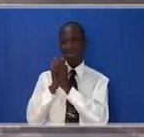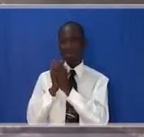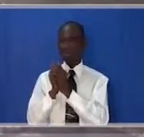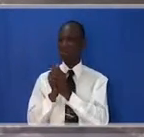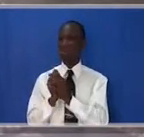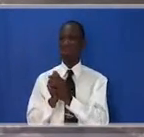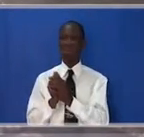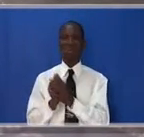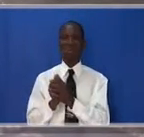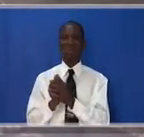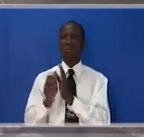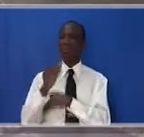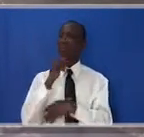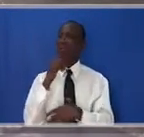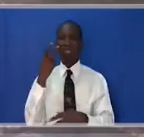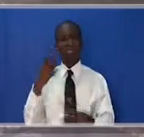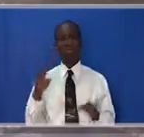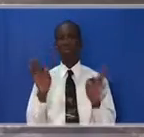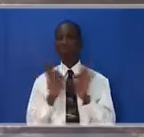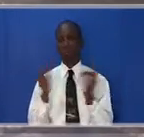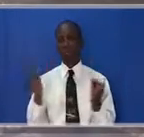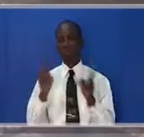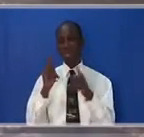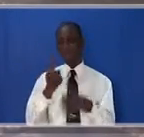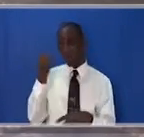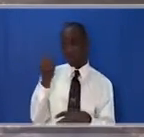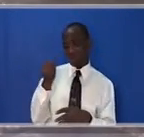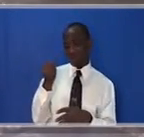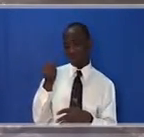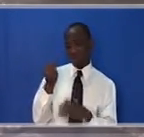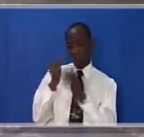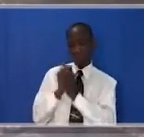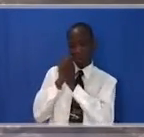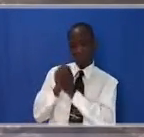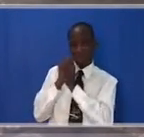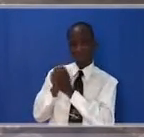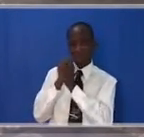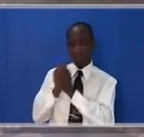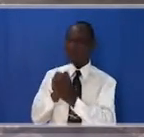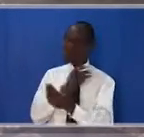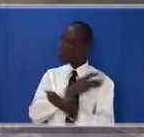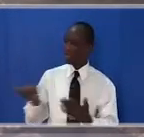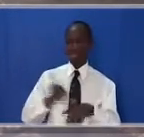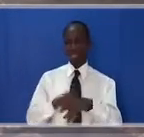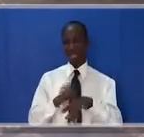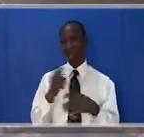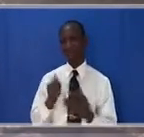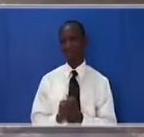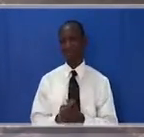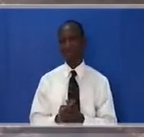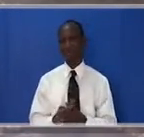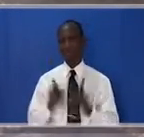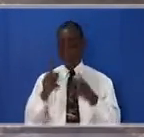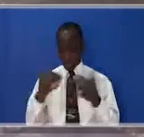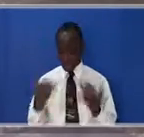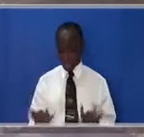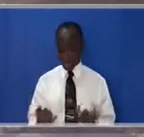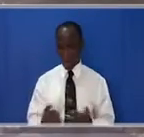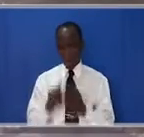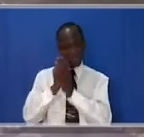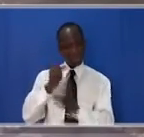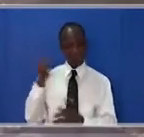di homeda nde no wo se wo mrewu you are wasting your precious time Kristo